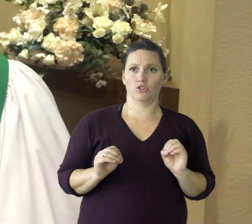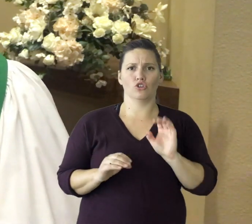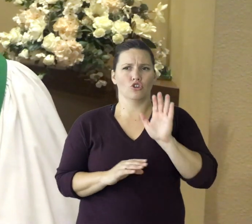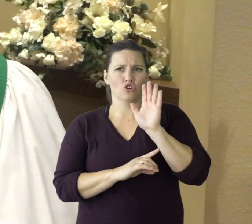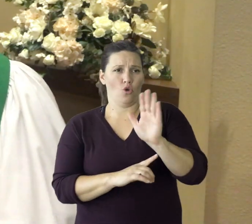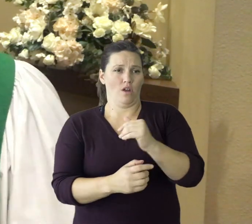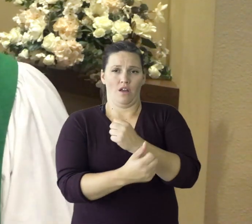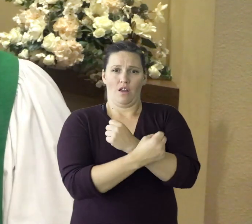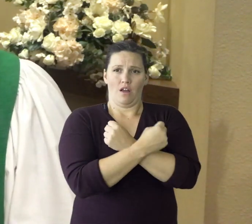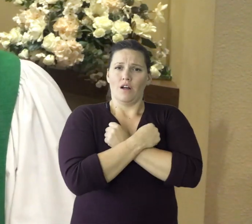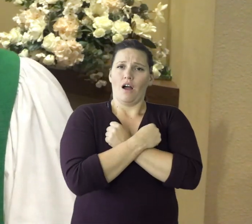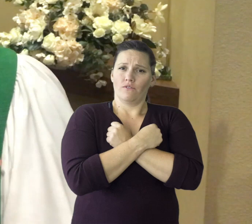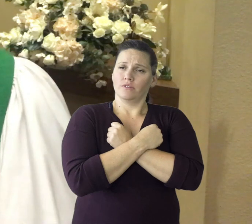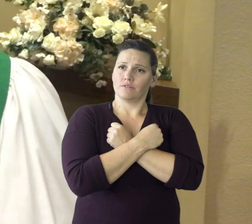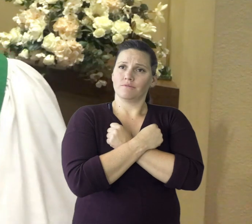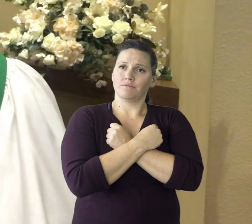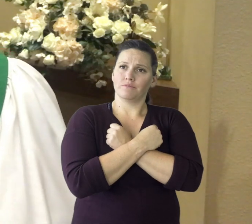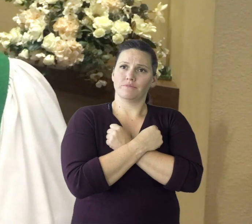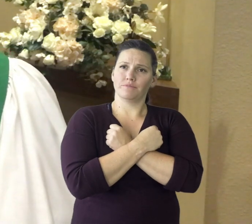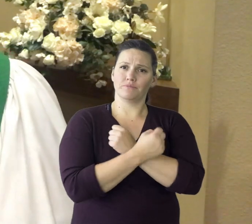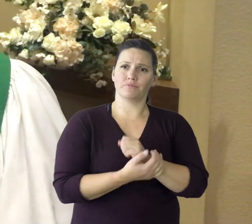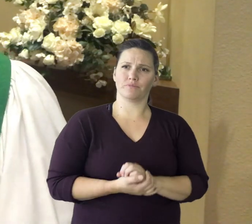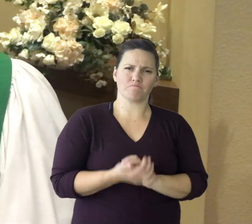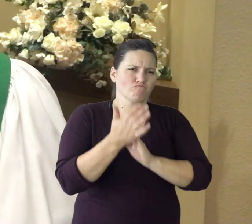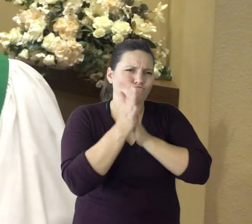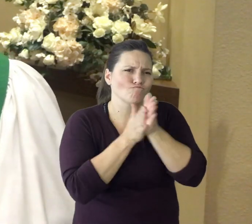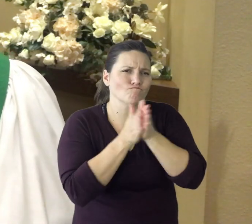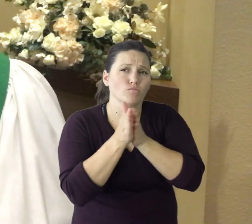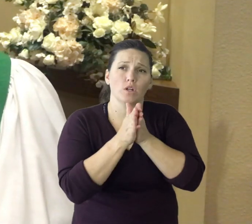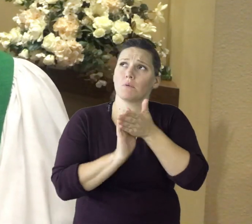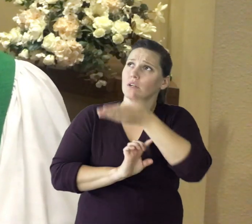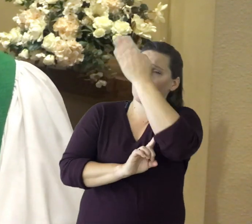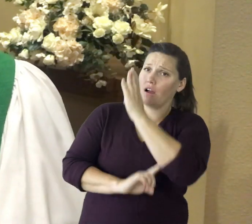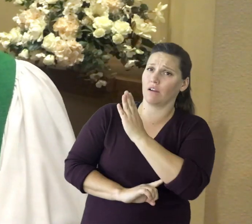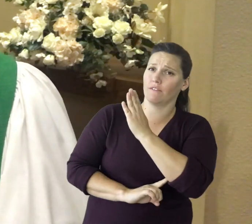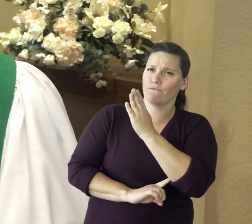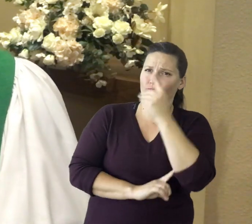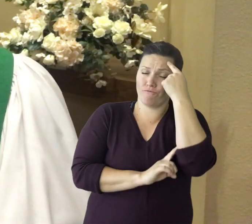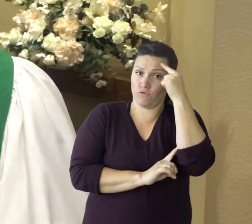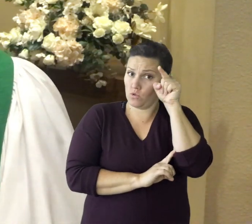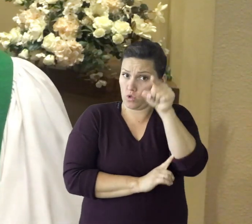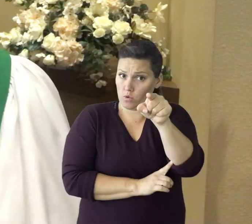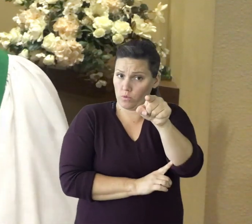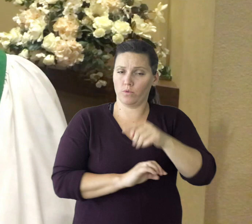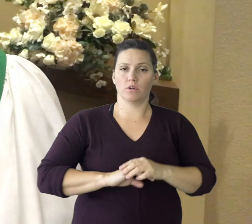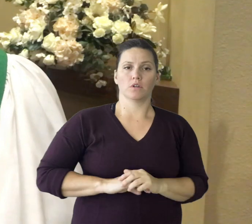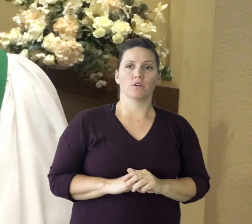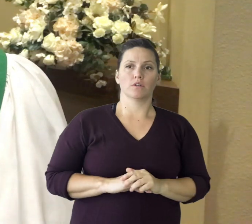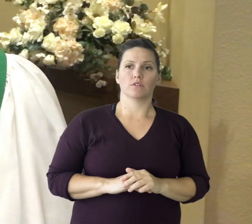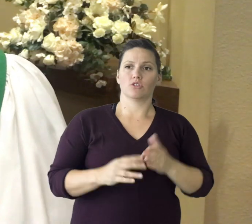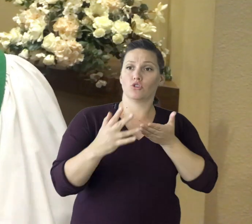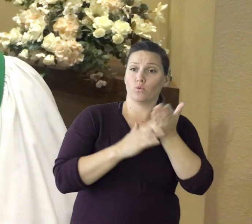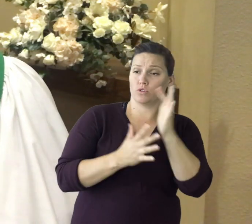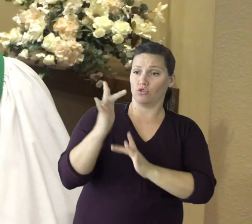return. Your love for others is motivated by God's love for you in